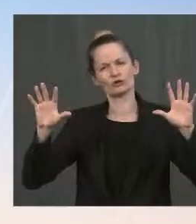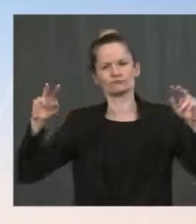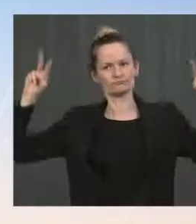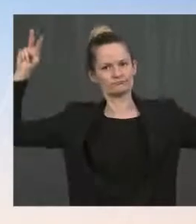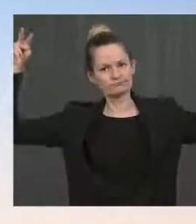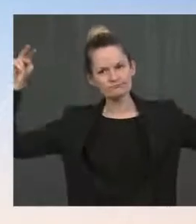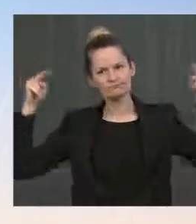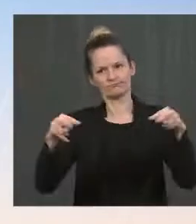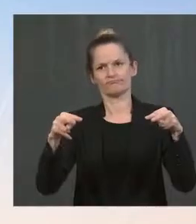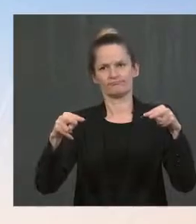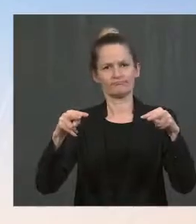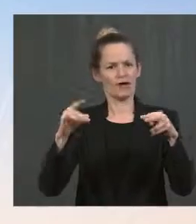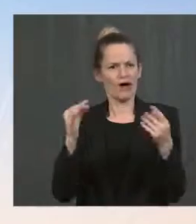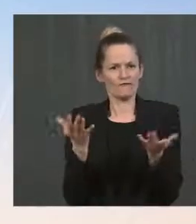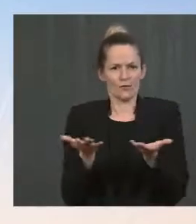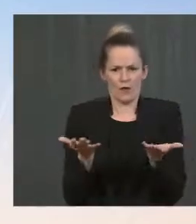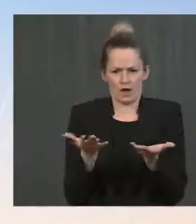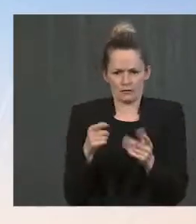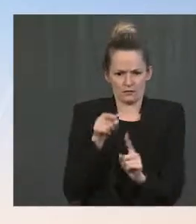statutes.